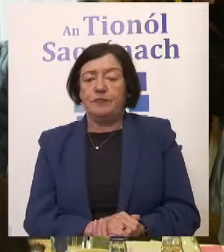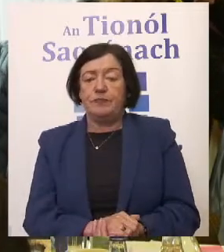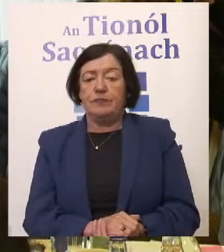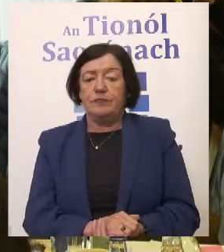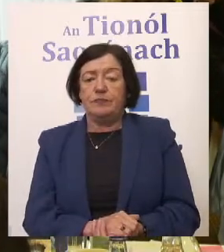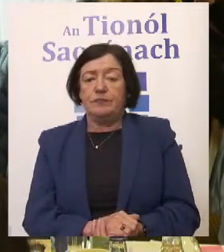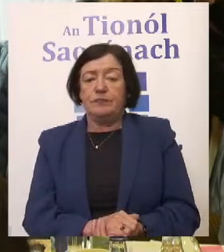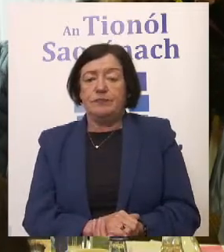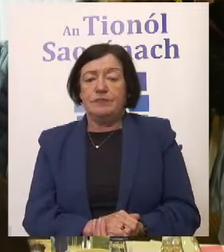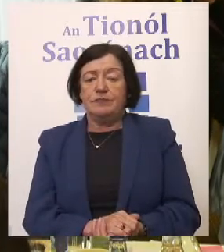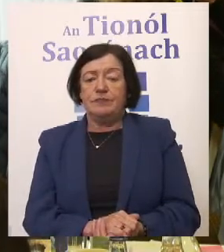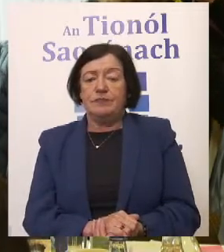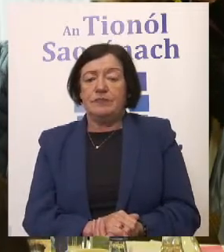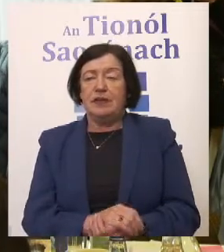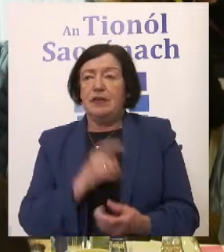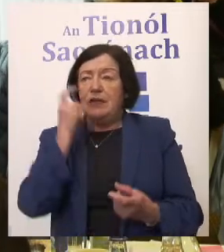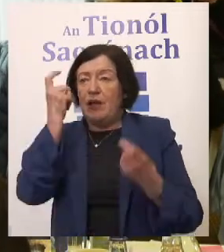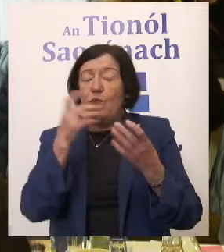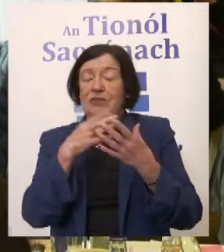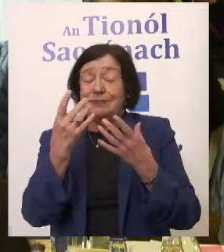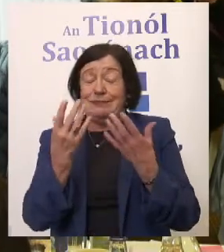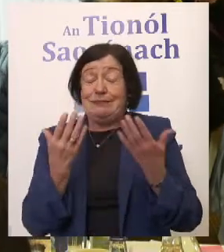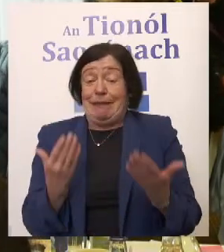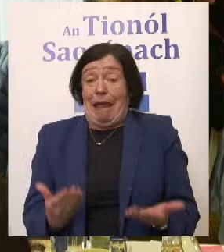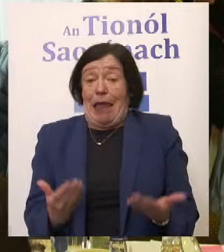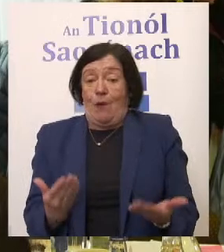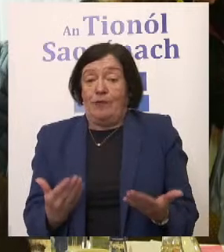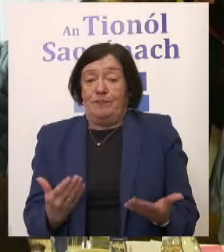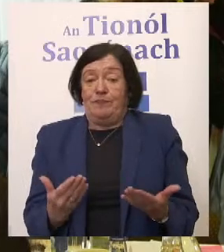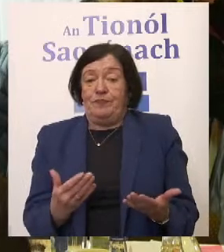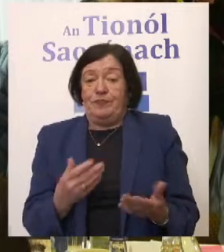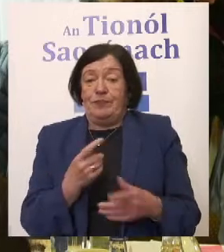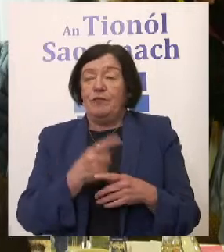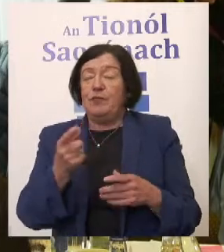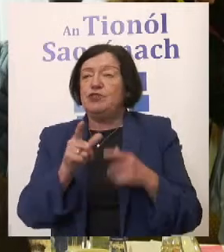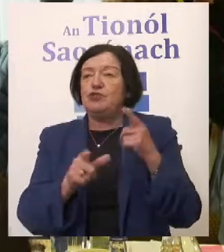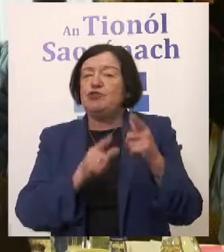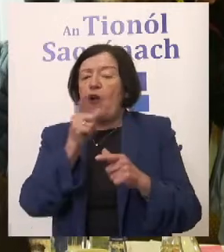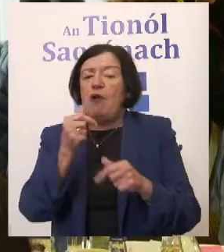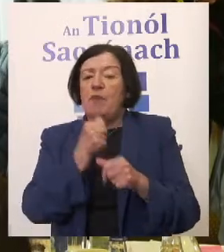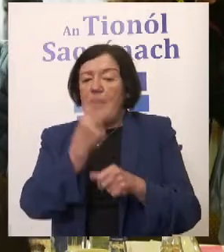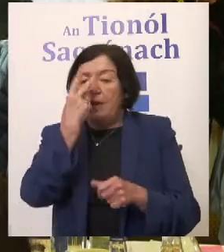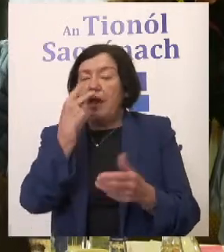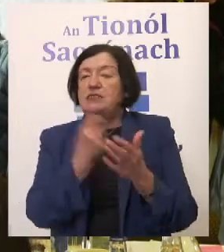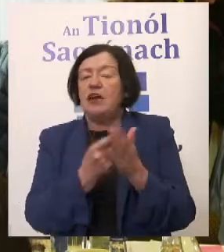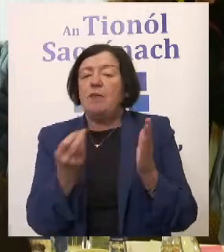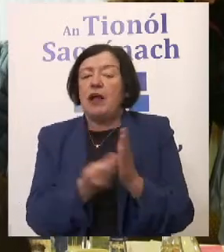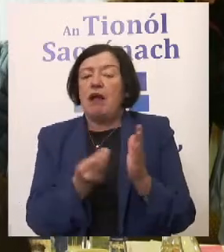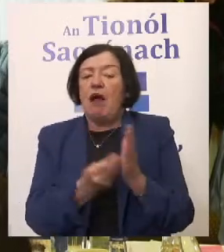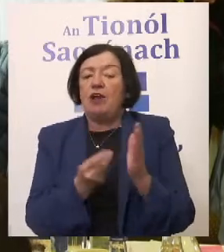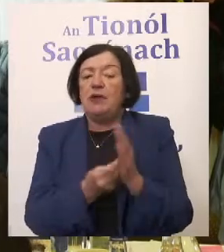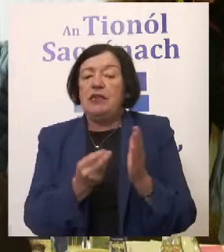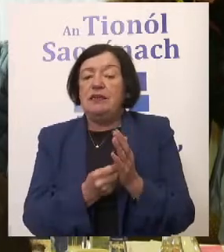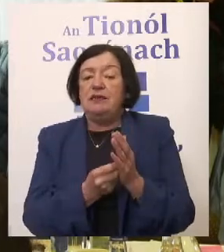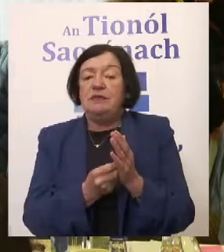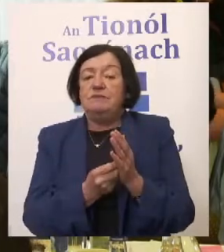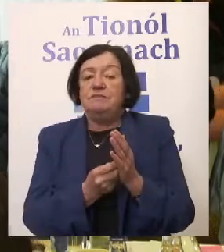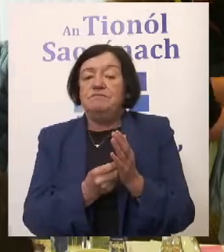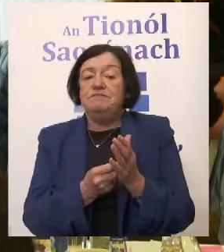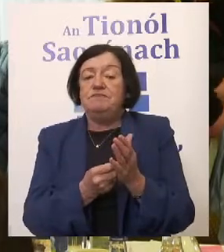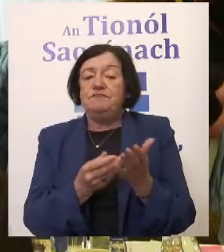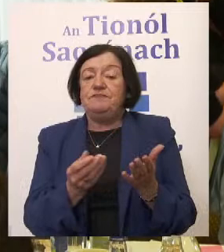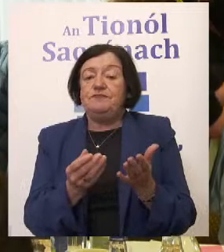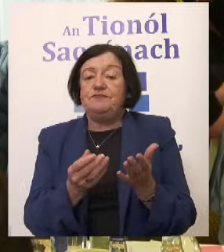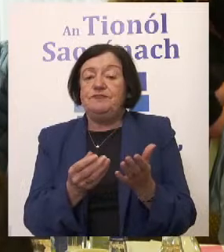I suppose considering the current market, and there's been previous talks about the nighttime economy potentially being